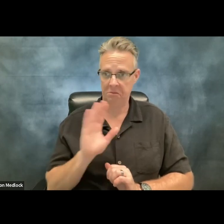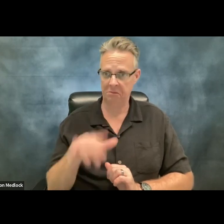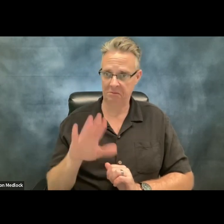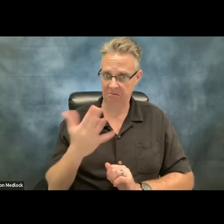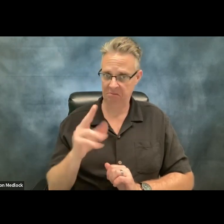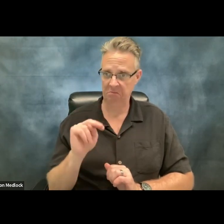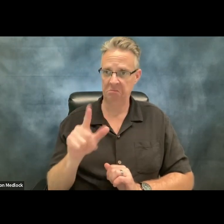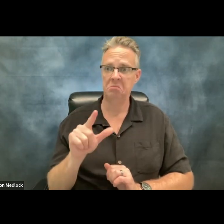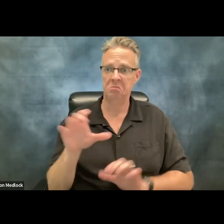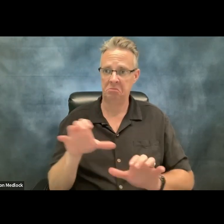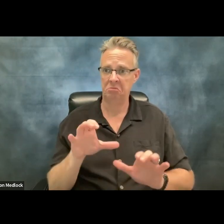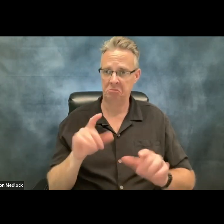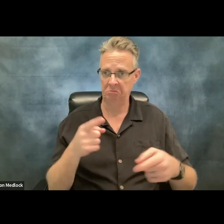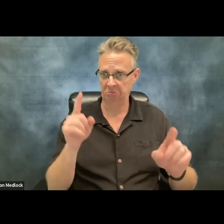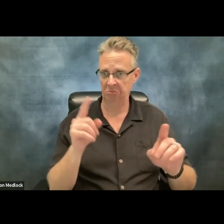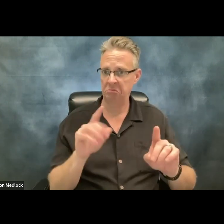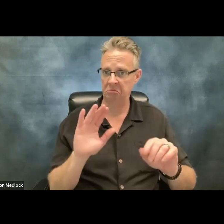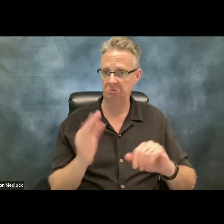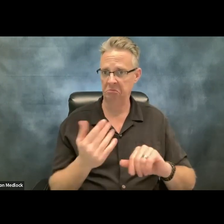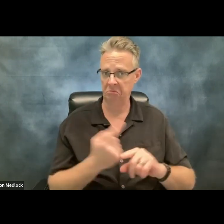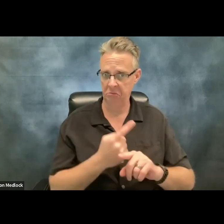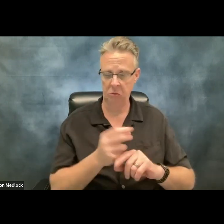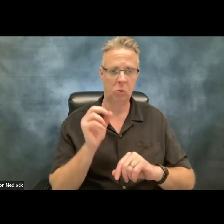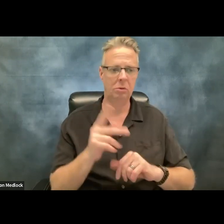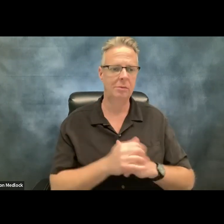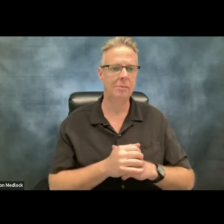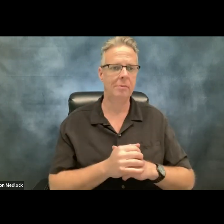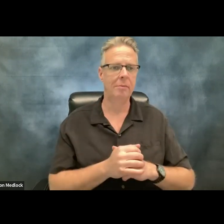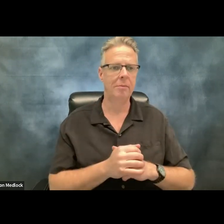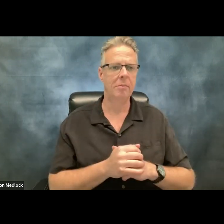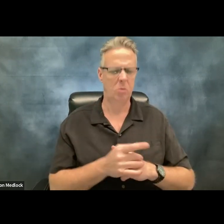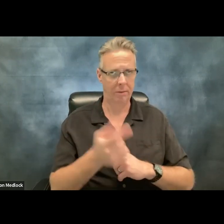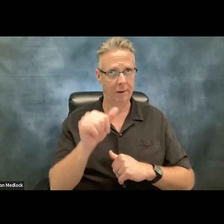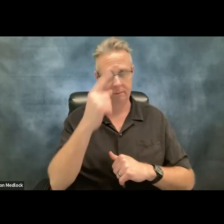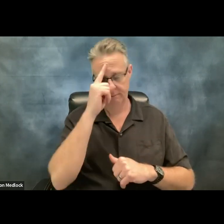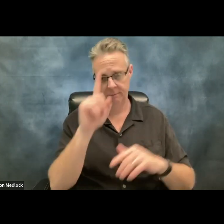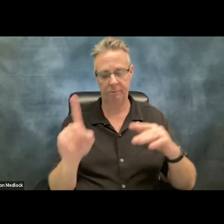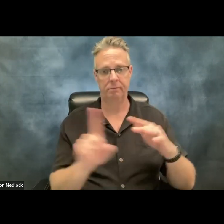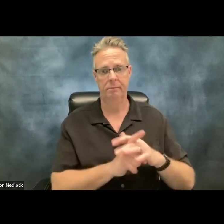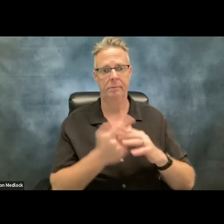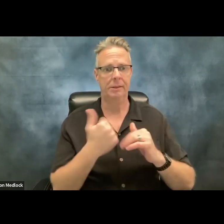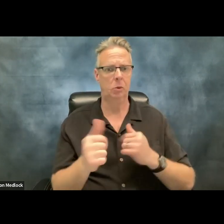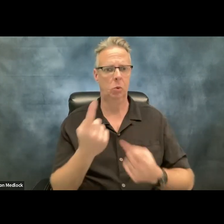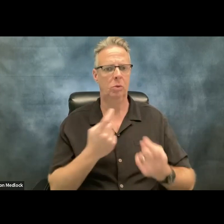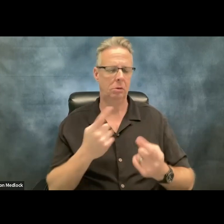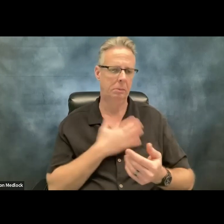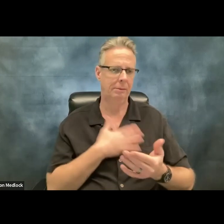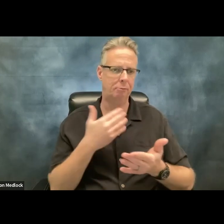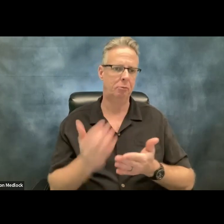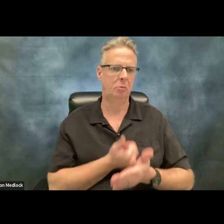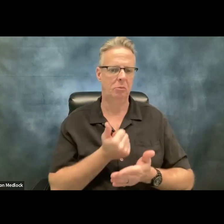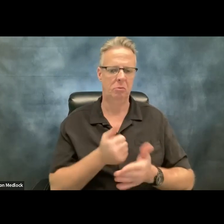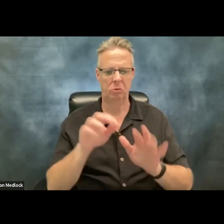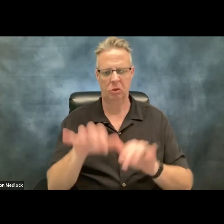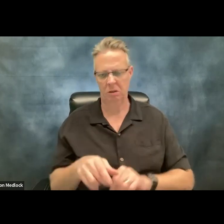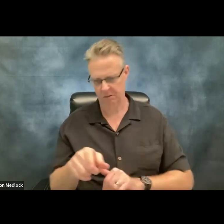newsletter did what we needed to do. So with that, and of course, if you do think of other questions during the course of our discussions today, please feel free to send them in the